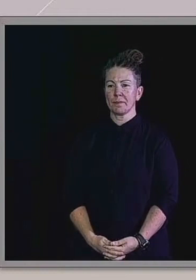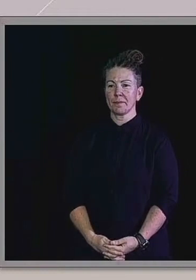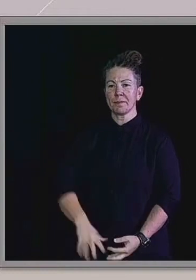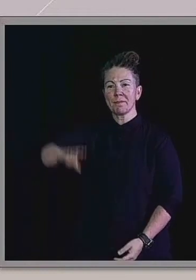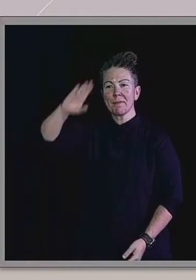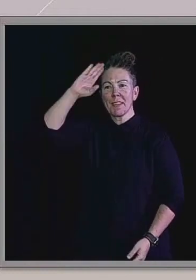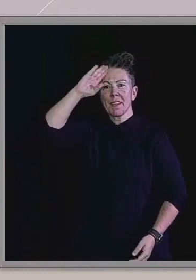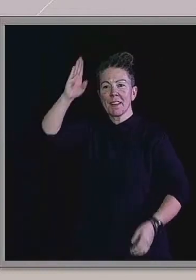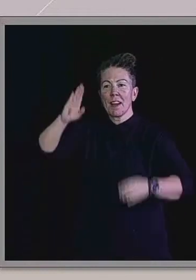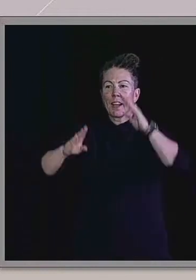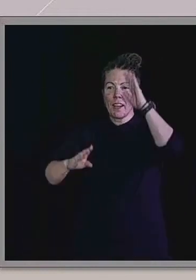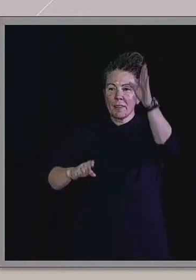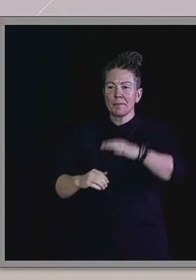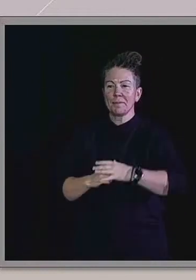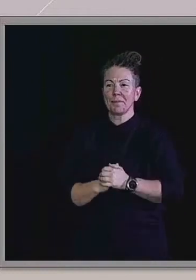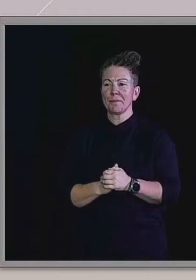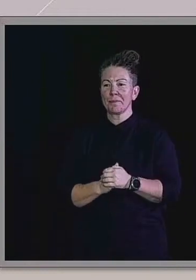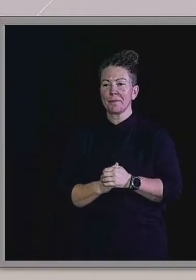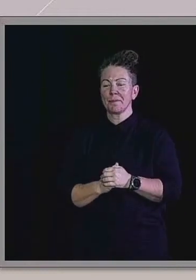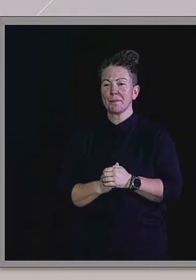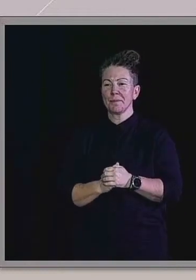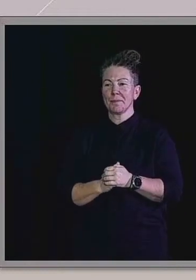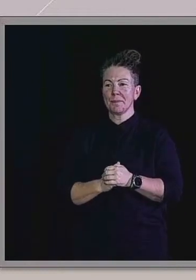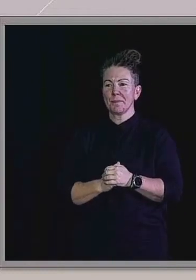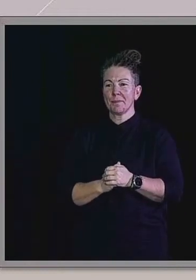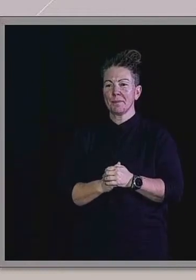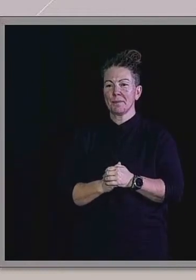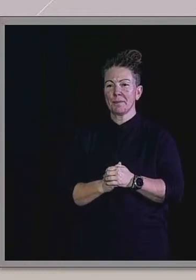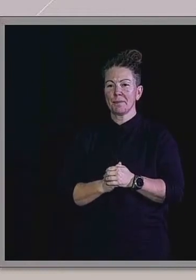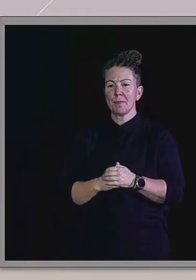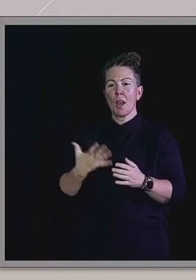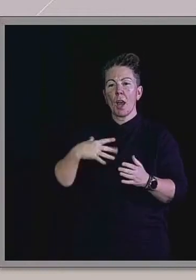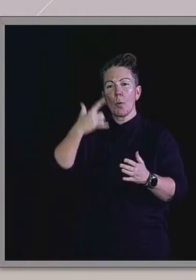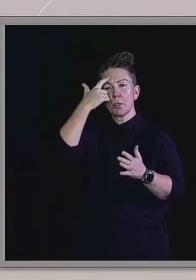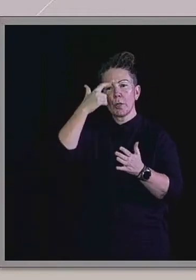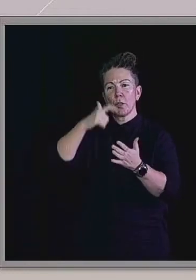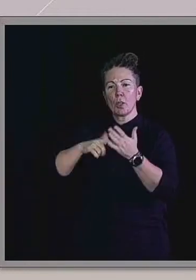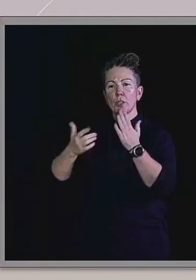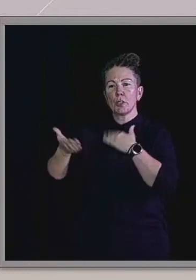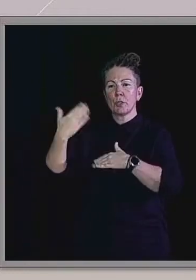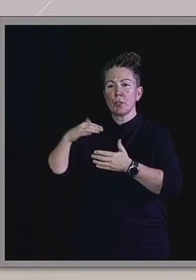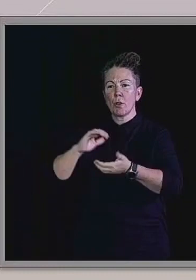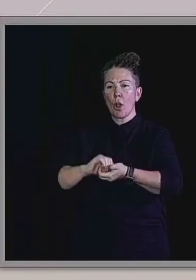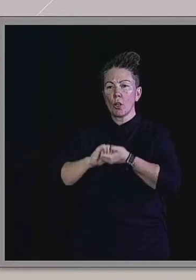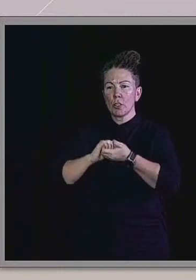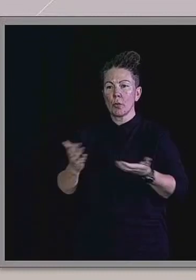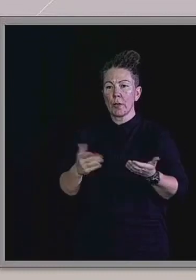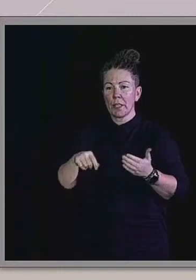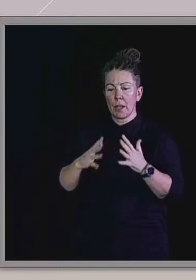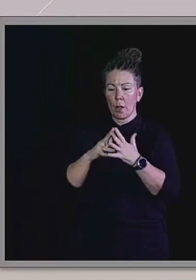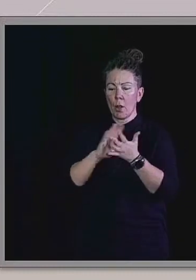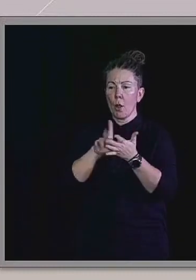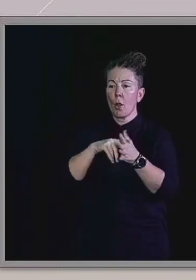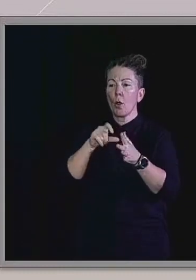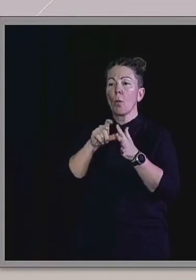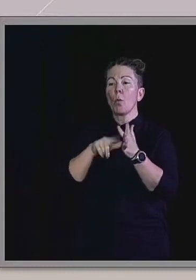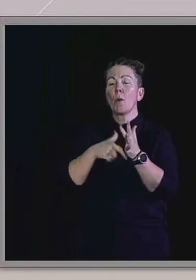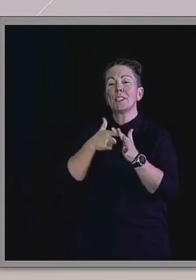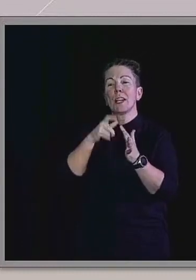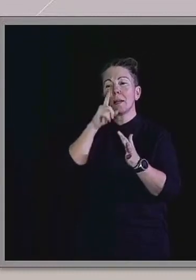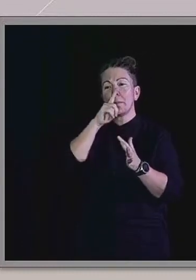Kaya everyone, Manju. I want to acknowledge the traditional owners of where we are today, the Whadjuk people of the Noongar